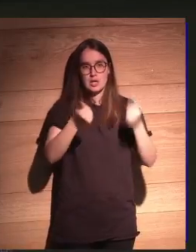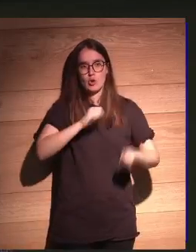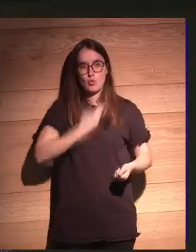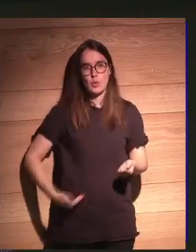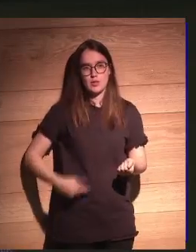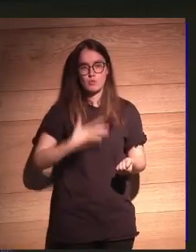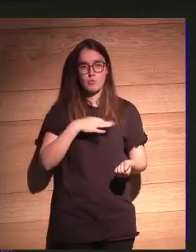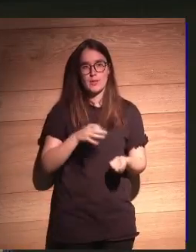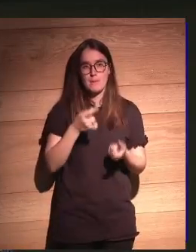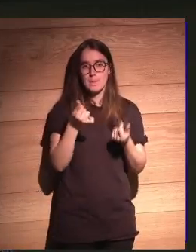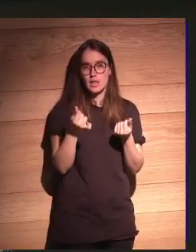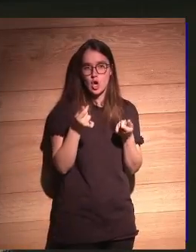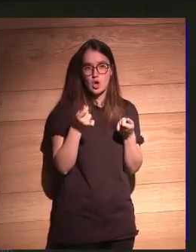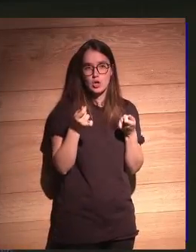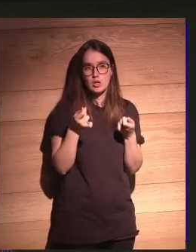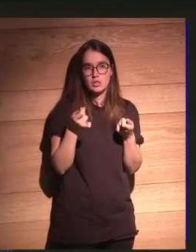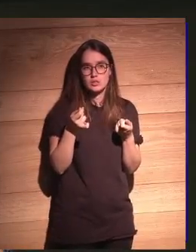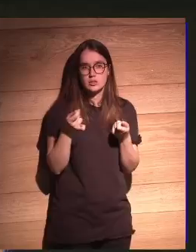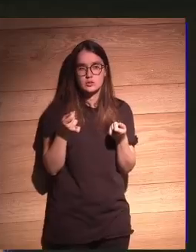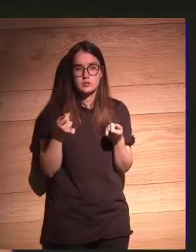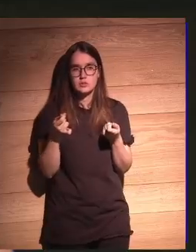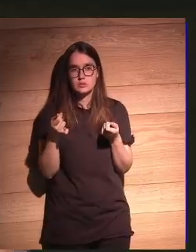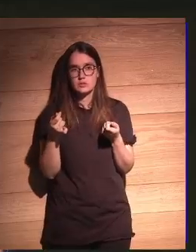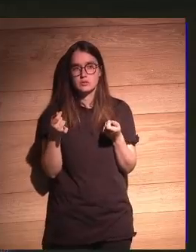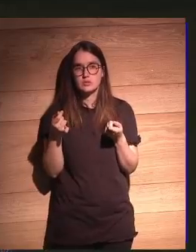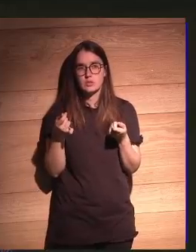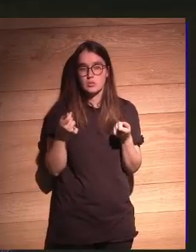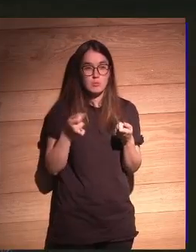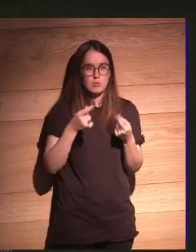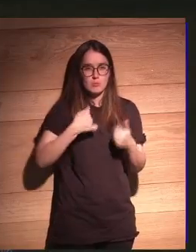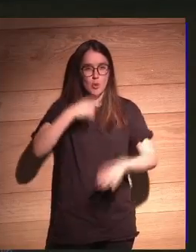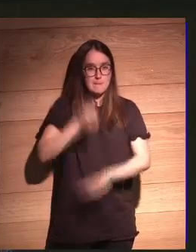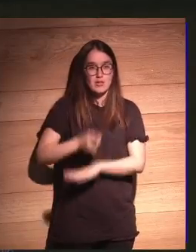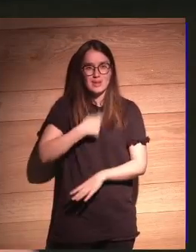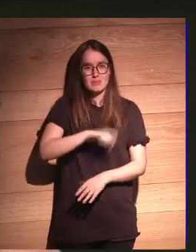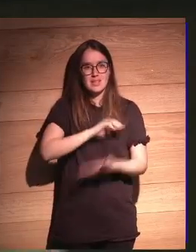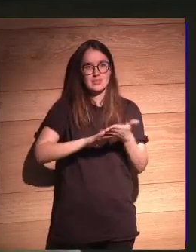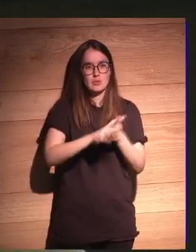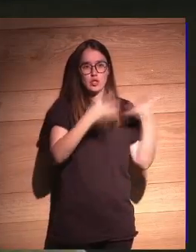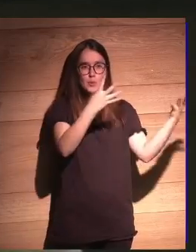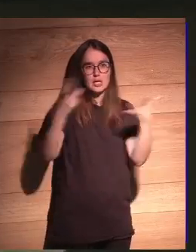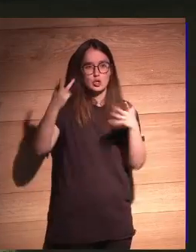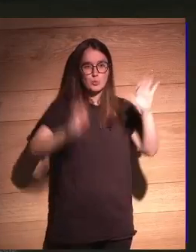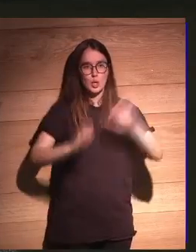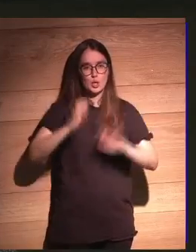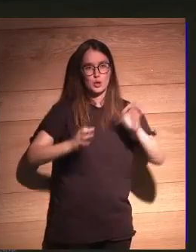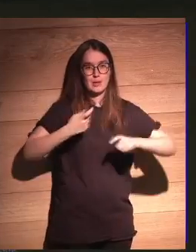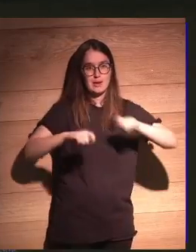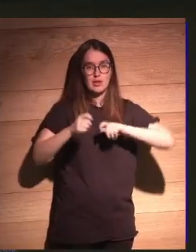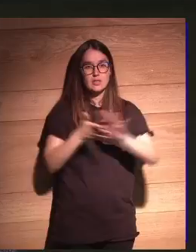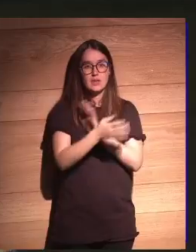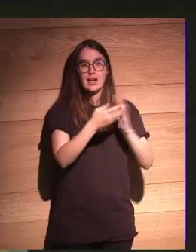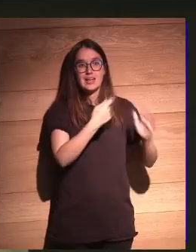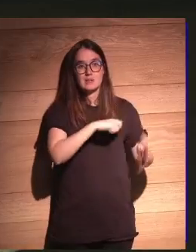market prices, and owners can set the price by themselves. In Spain, we're talking about 98% of the